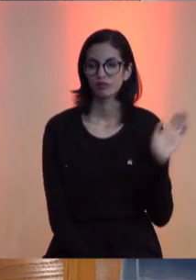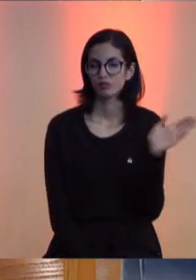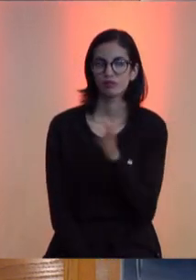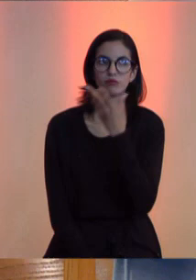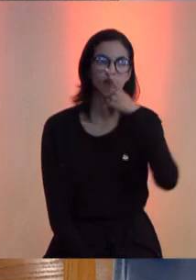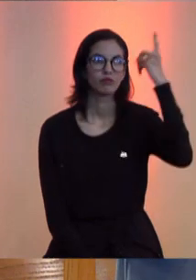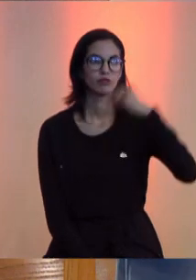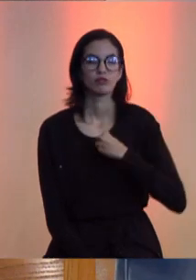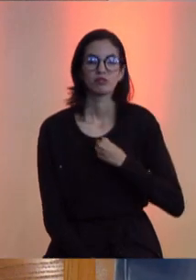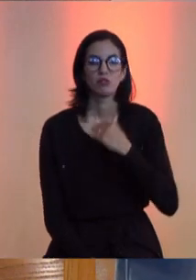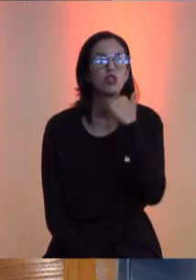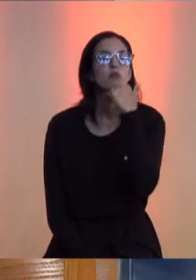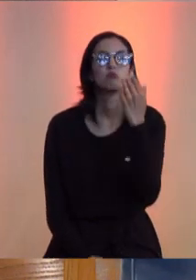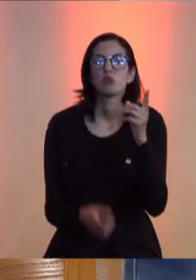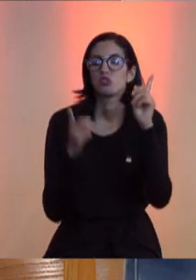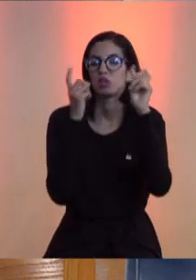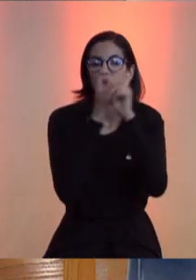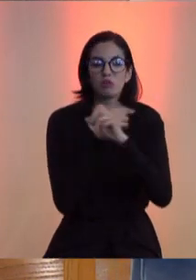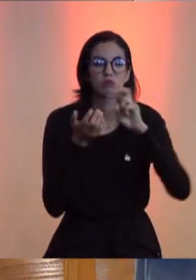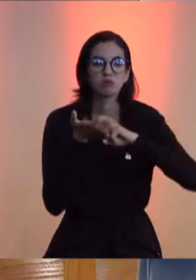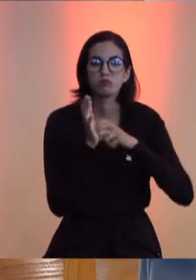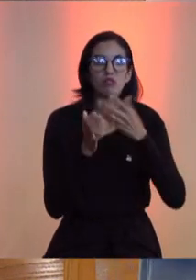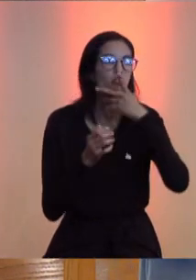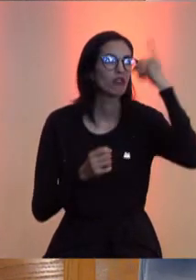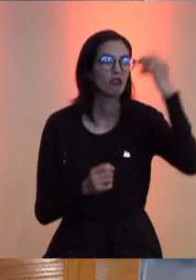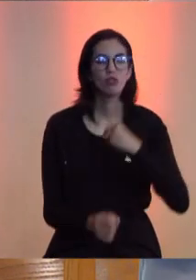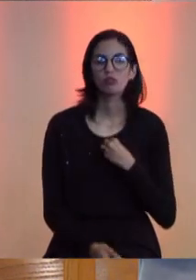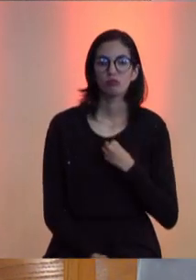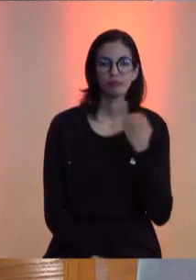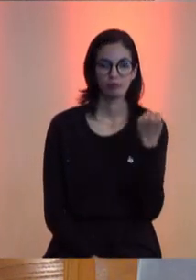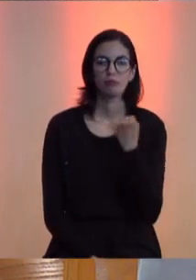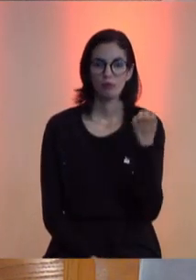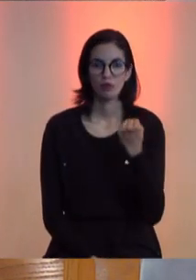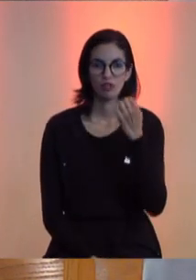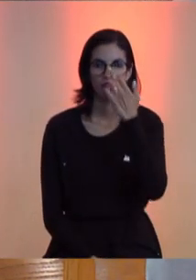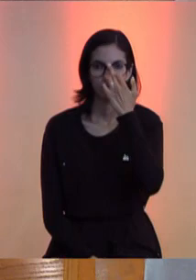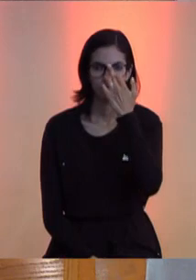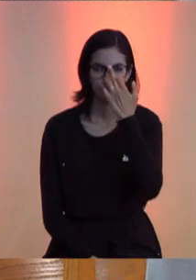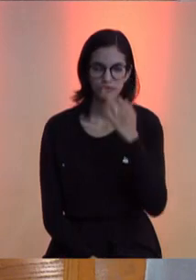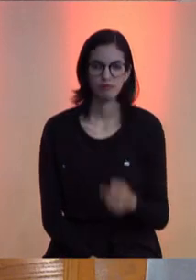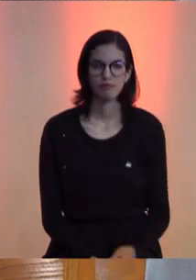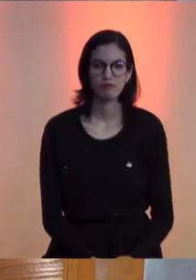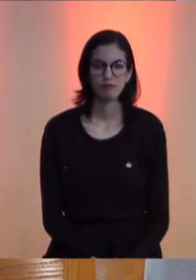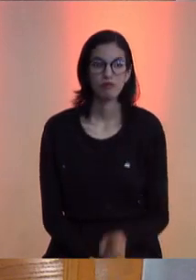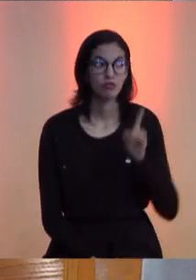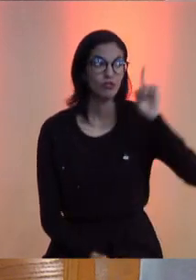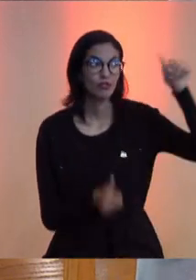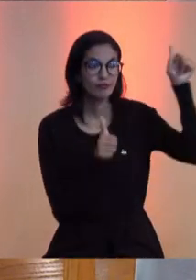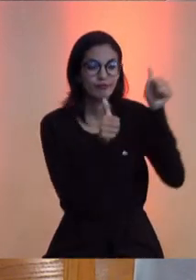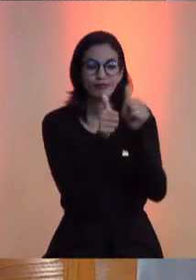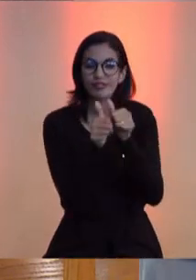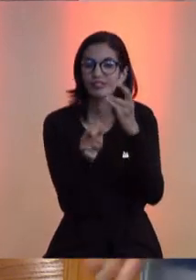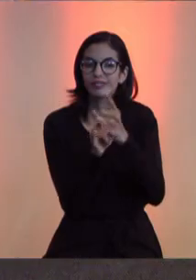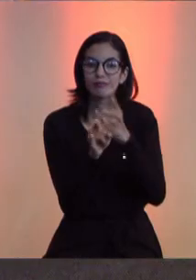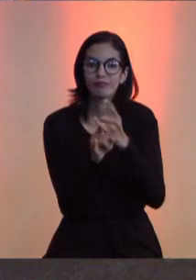no importa lo que suceda, because God will be there with you, porque Dios estará allí